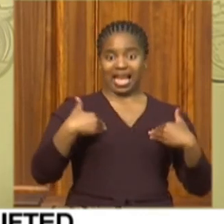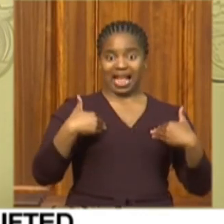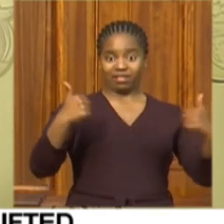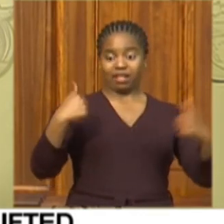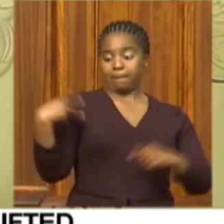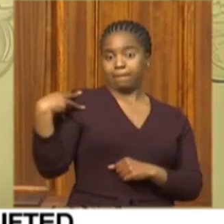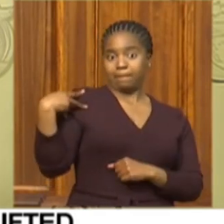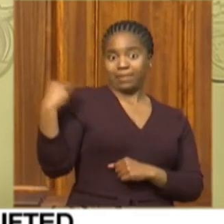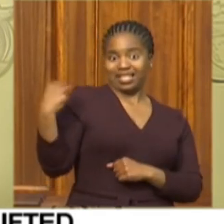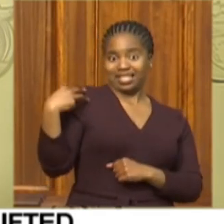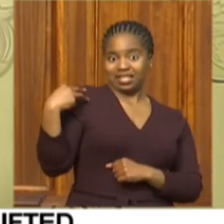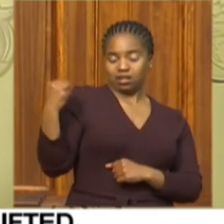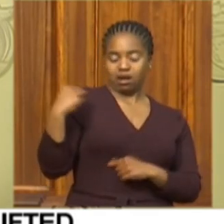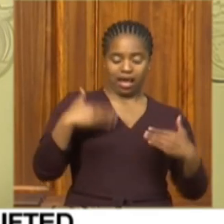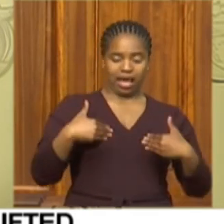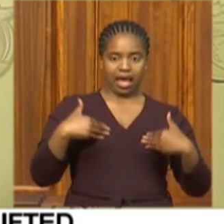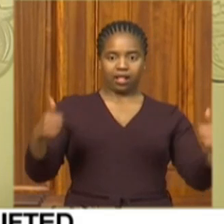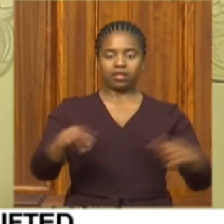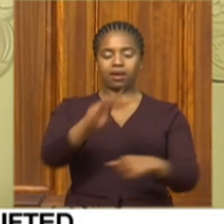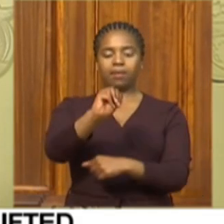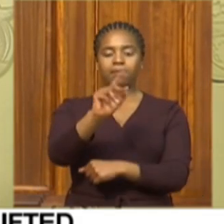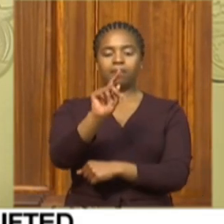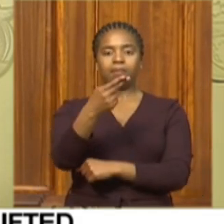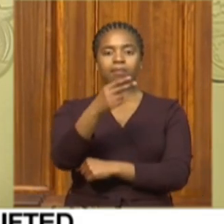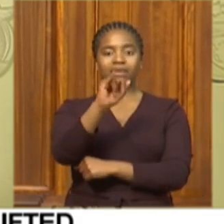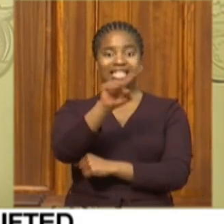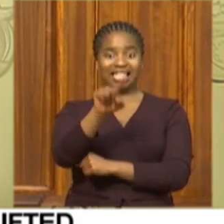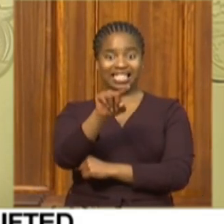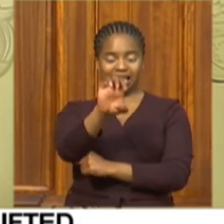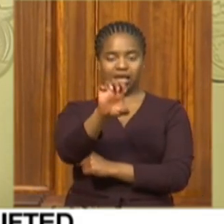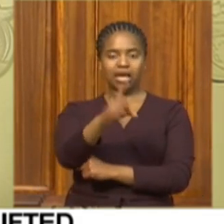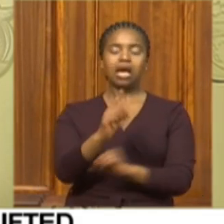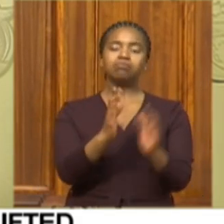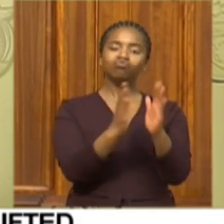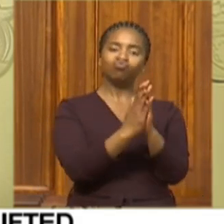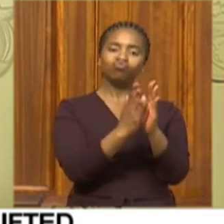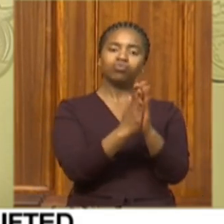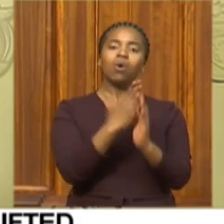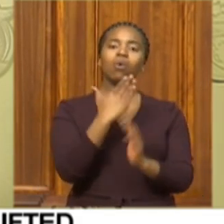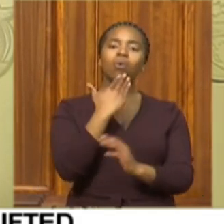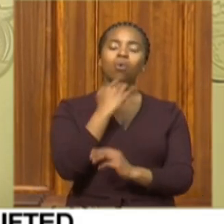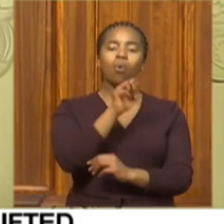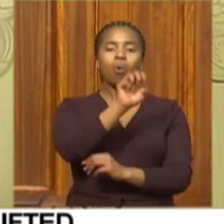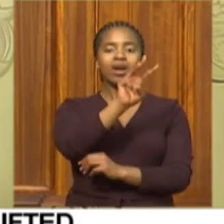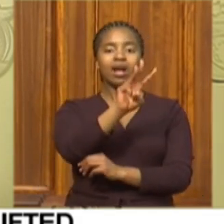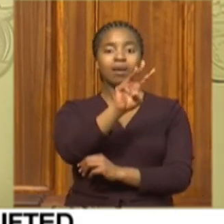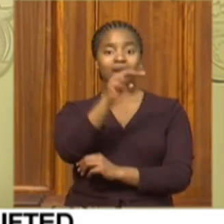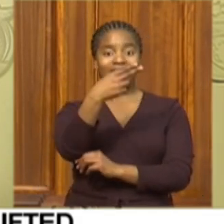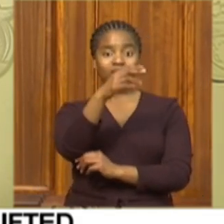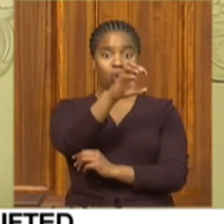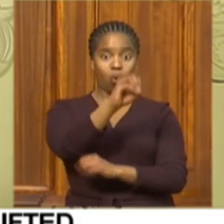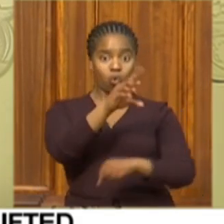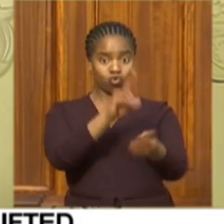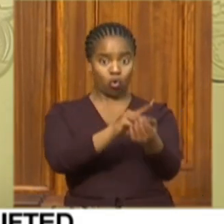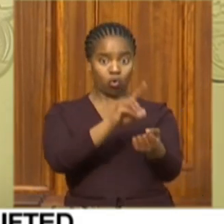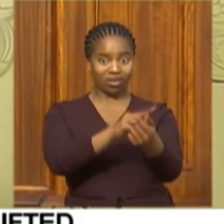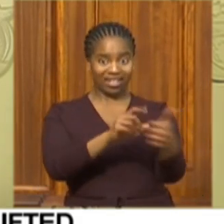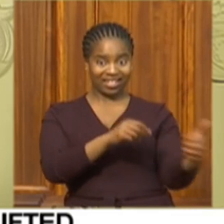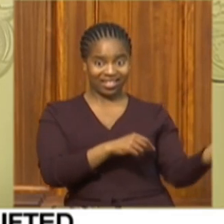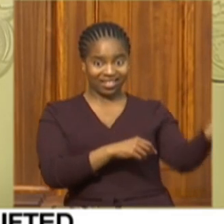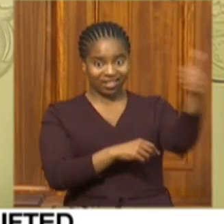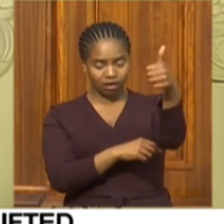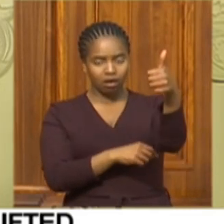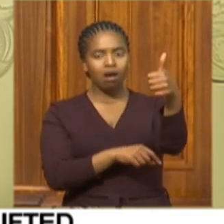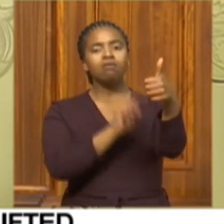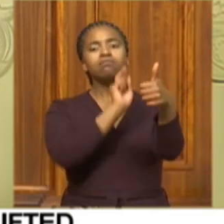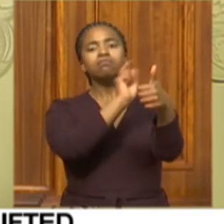government, requested the Director General of the World Health Organization, Dr. Tedros Ghebreyesus, to send